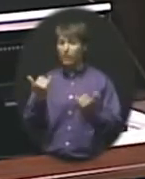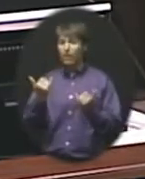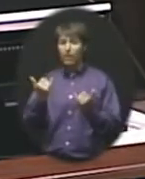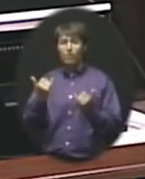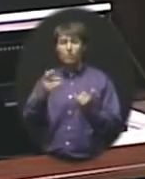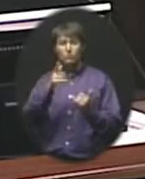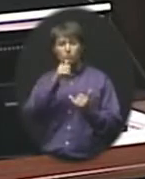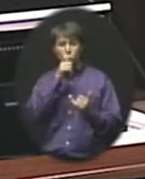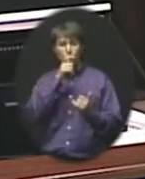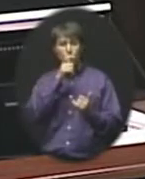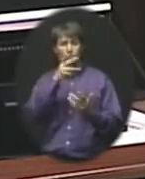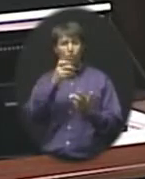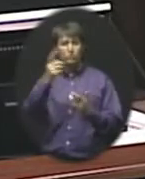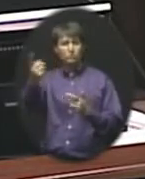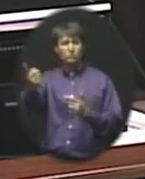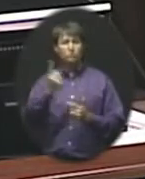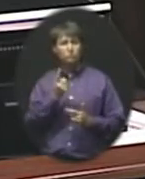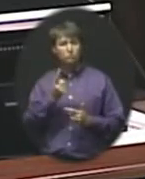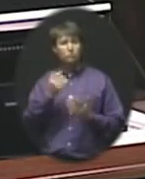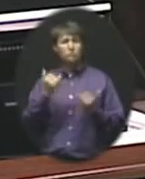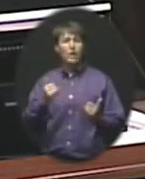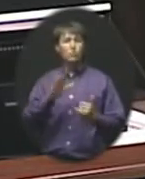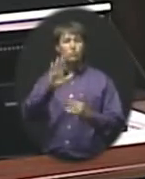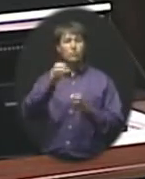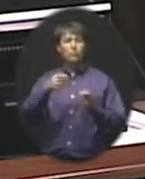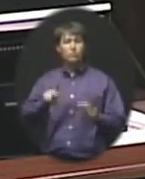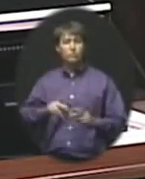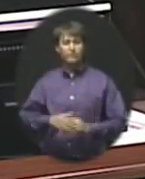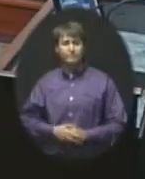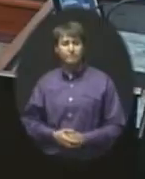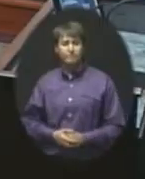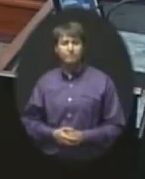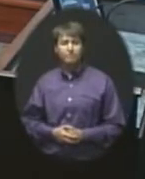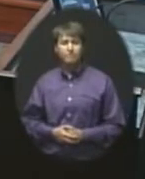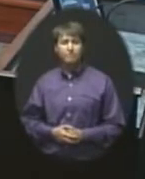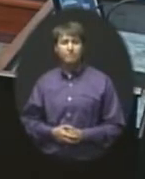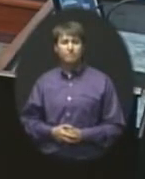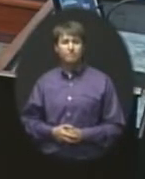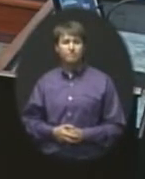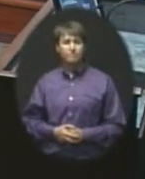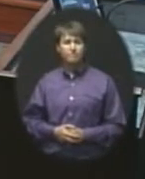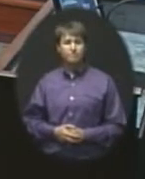would like to address the board, now is your chance.